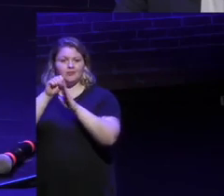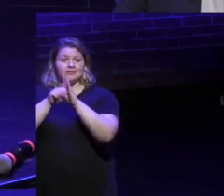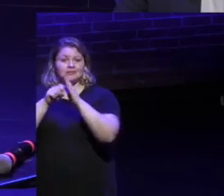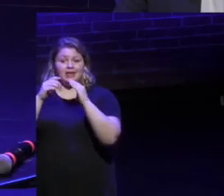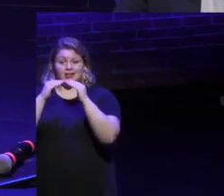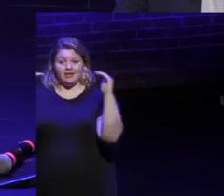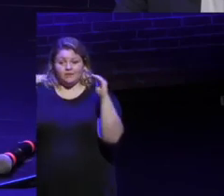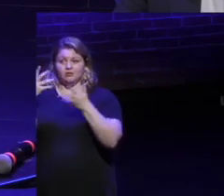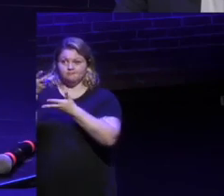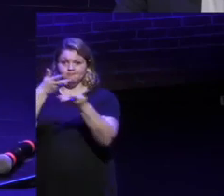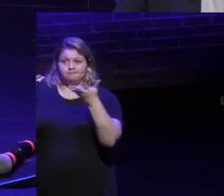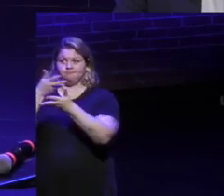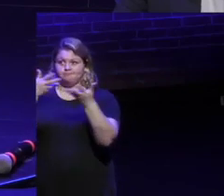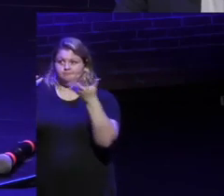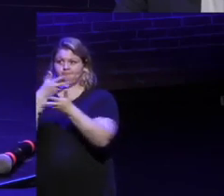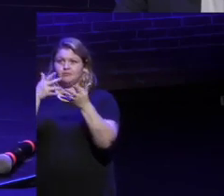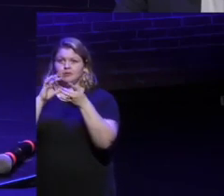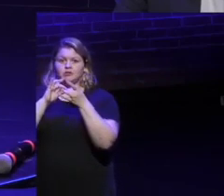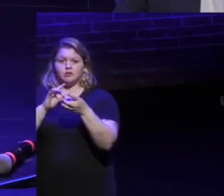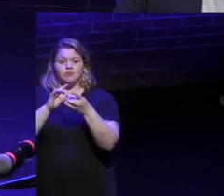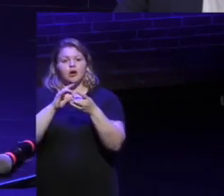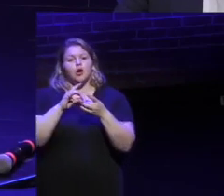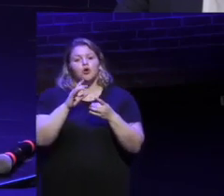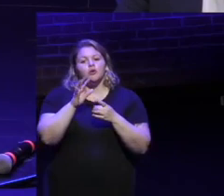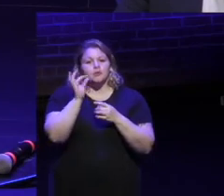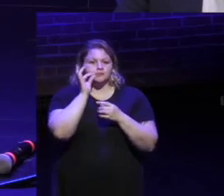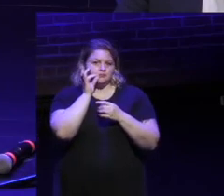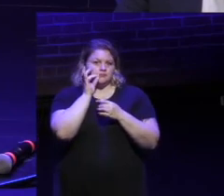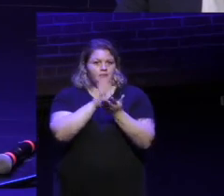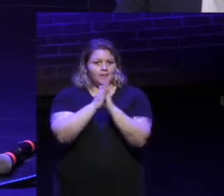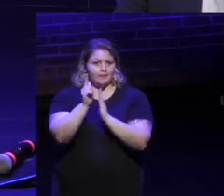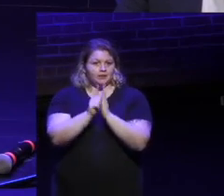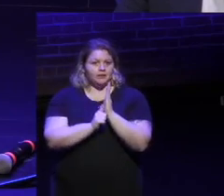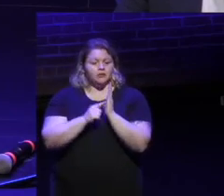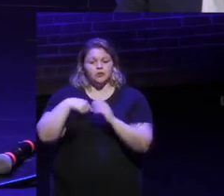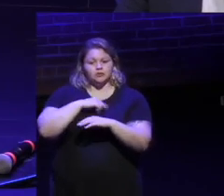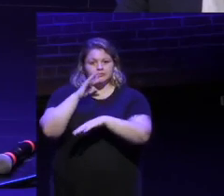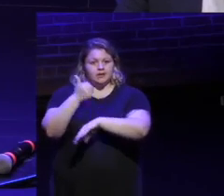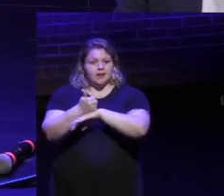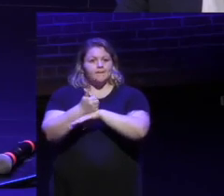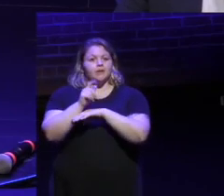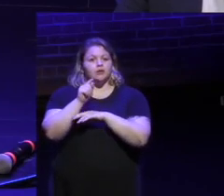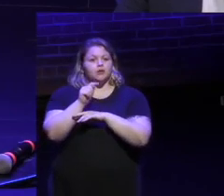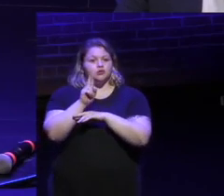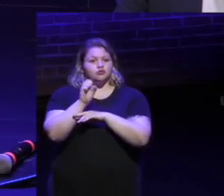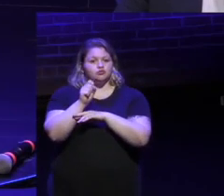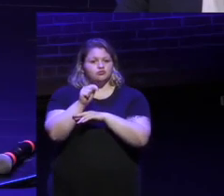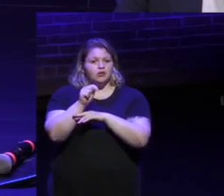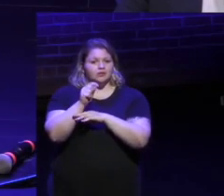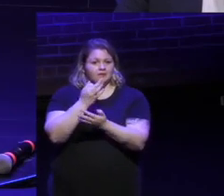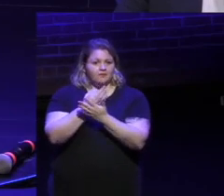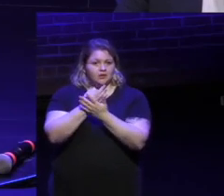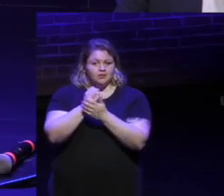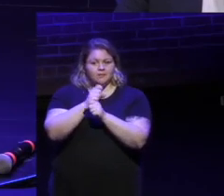we rolled out legalization of cannabis. And we created a trust fund to make sure that there was equity and